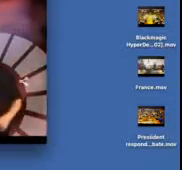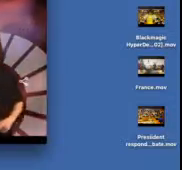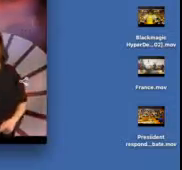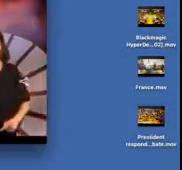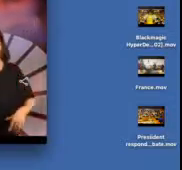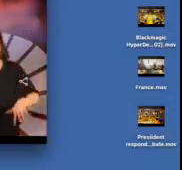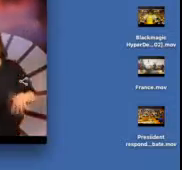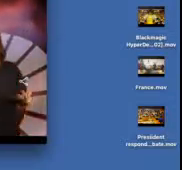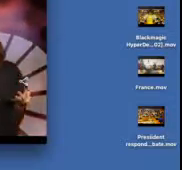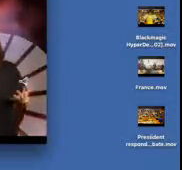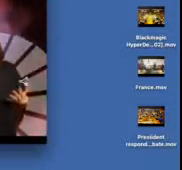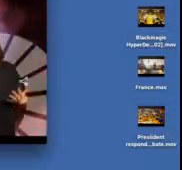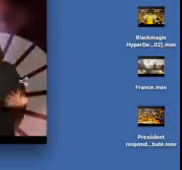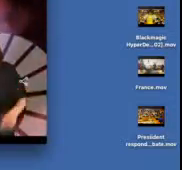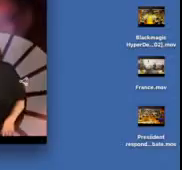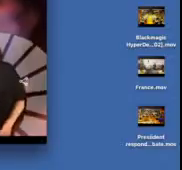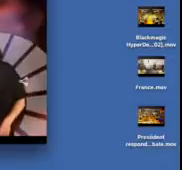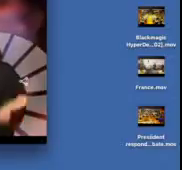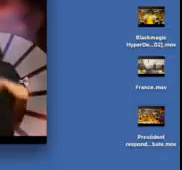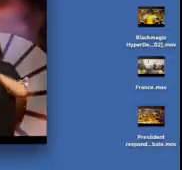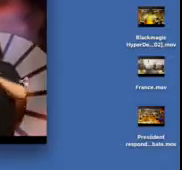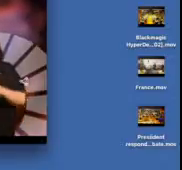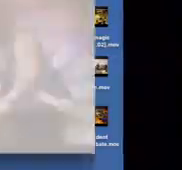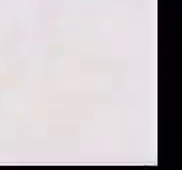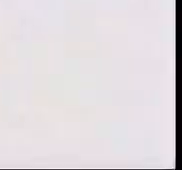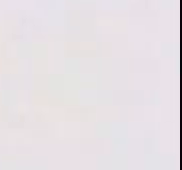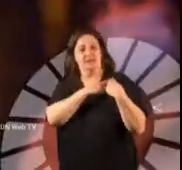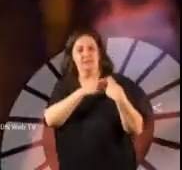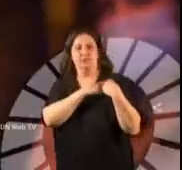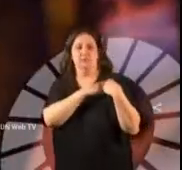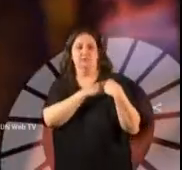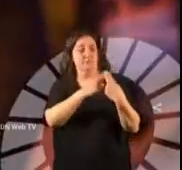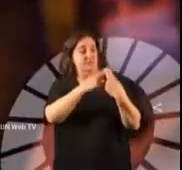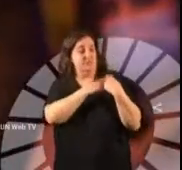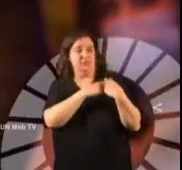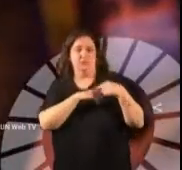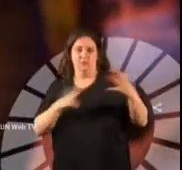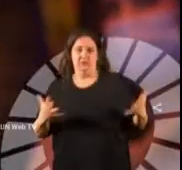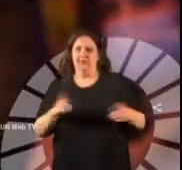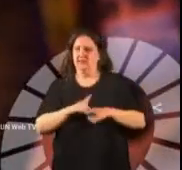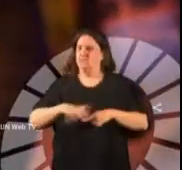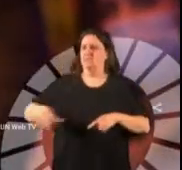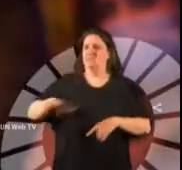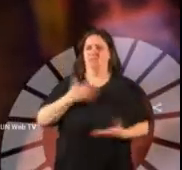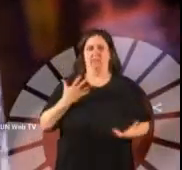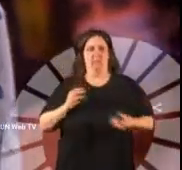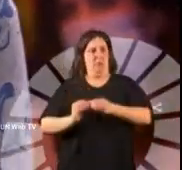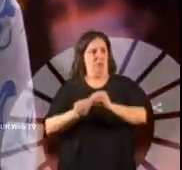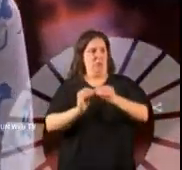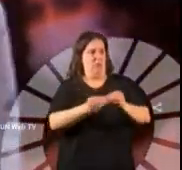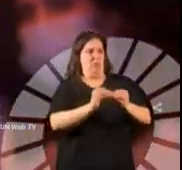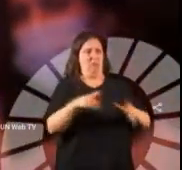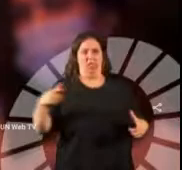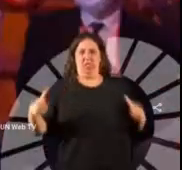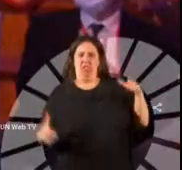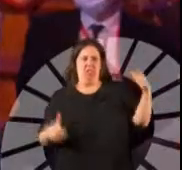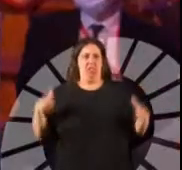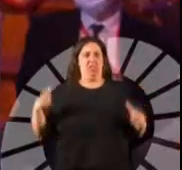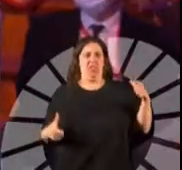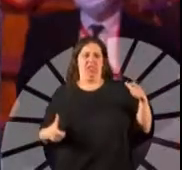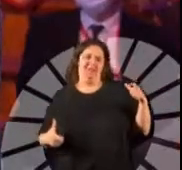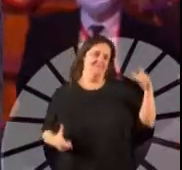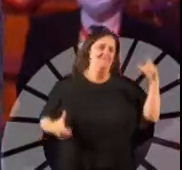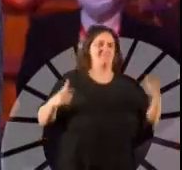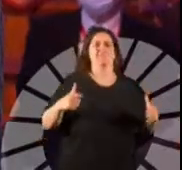can't invite girls just for the picture. We can't invite girls just for an inspirational speech. We need to be part of the decision making. We need to be